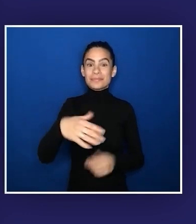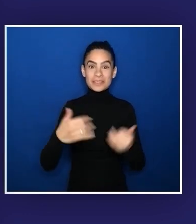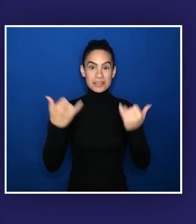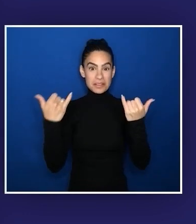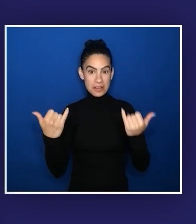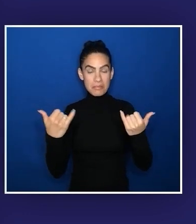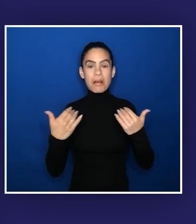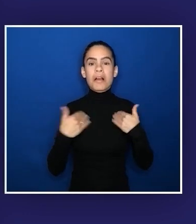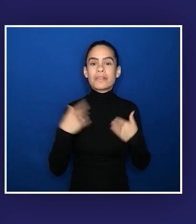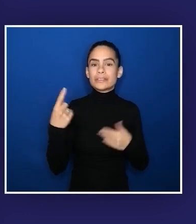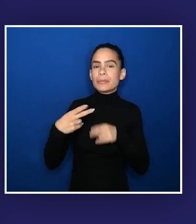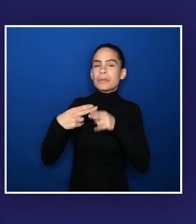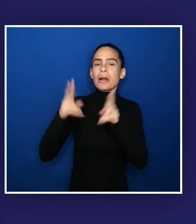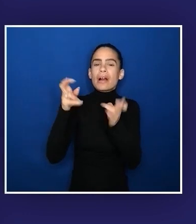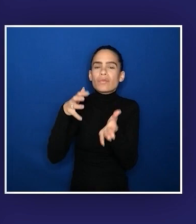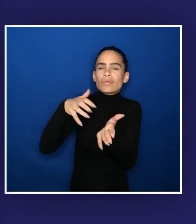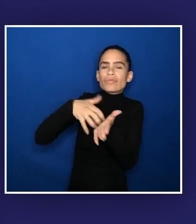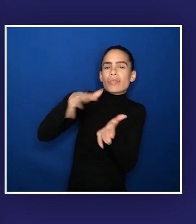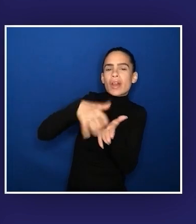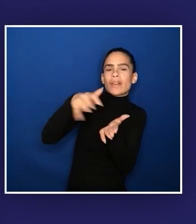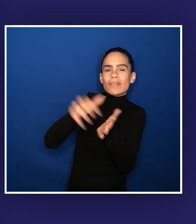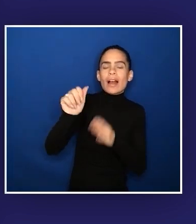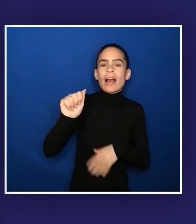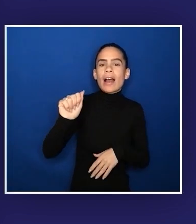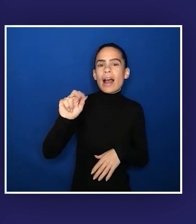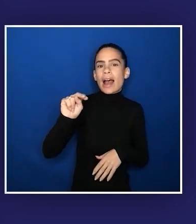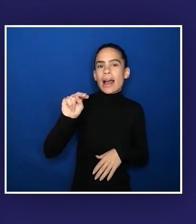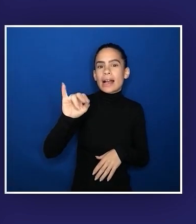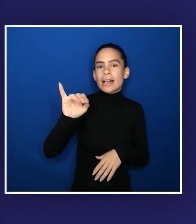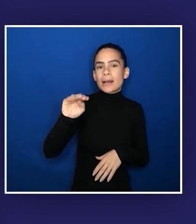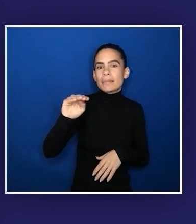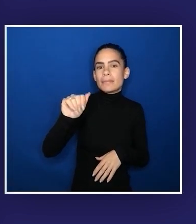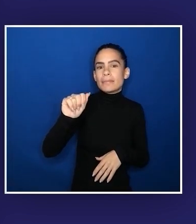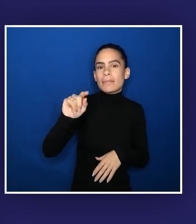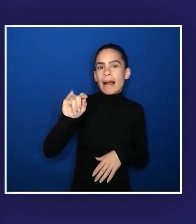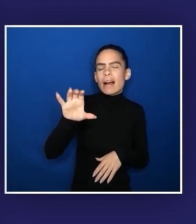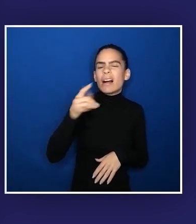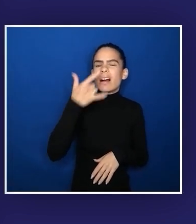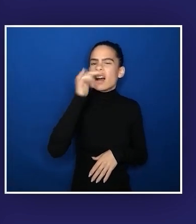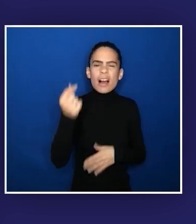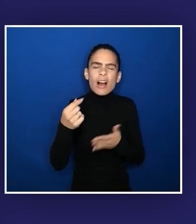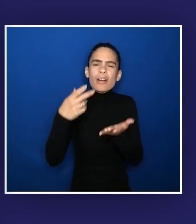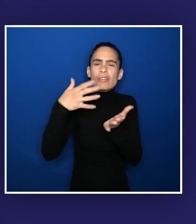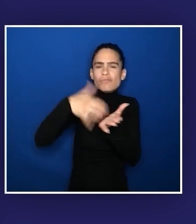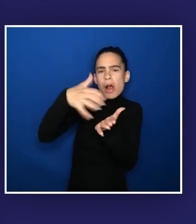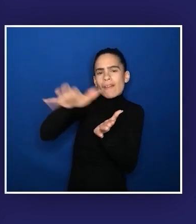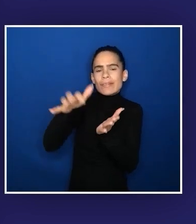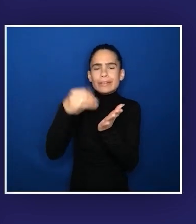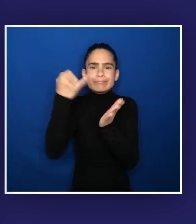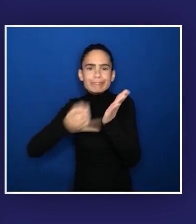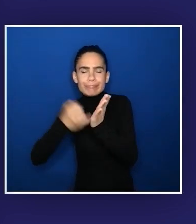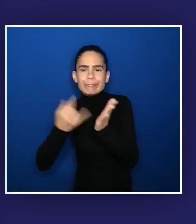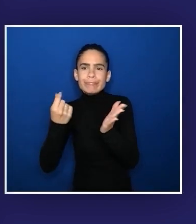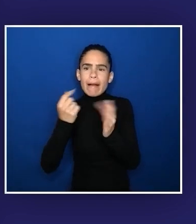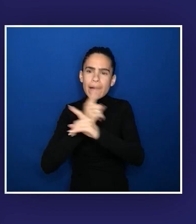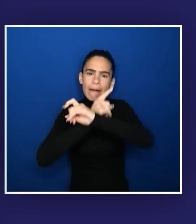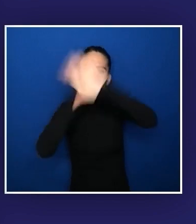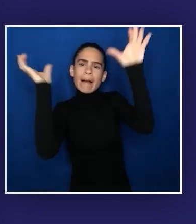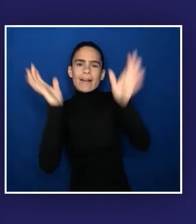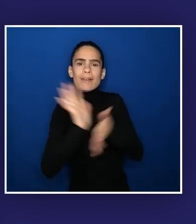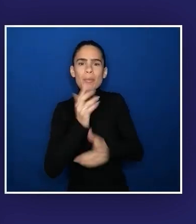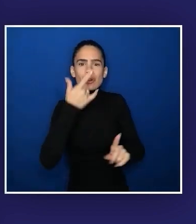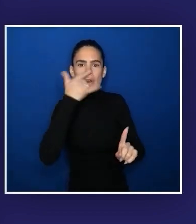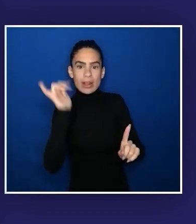with crayons. One young girl shows her artwork of a rainbow and flowers to her friend. Right now, what I have is a rough animatic, which is basically like a